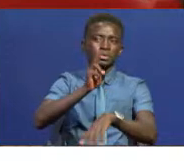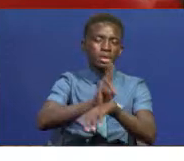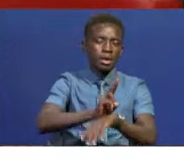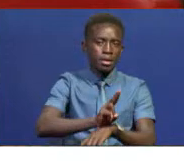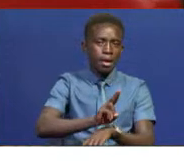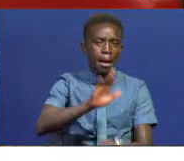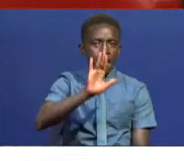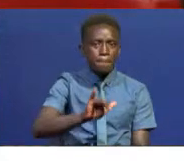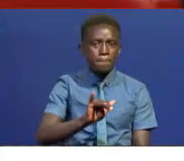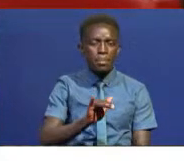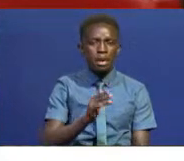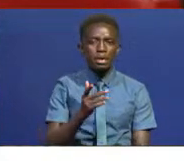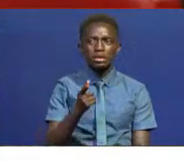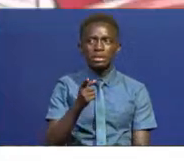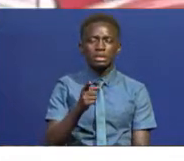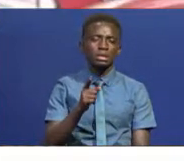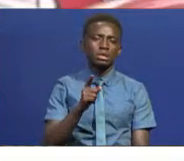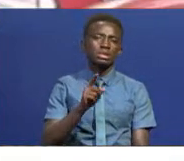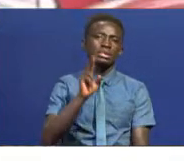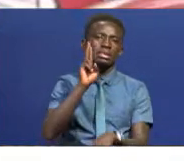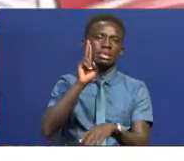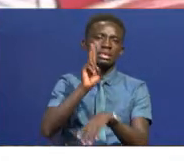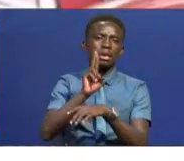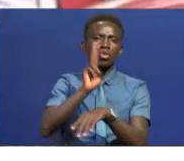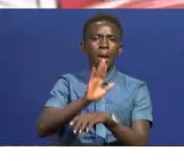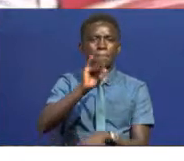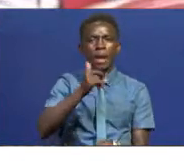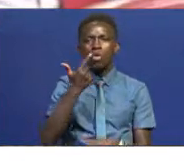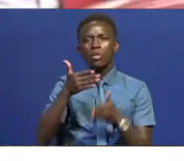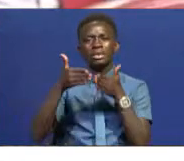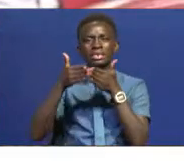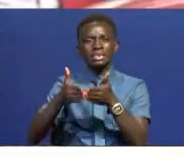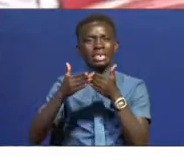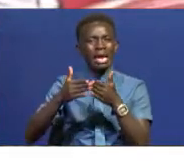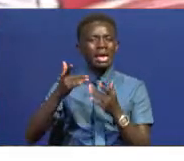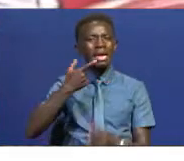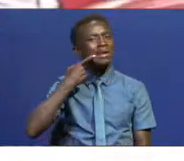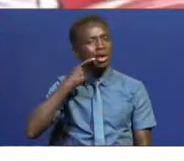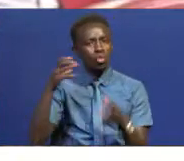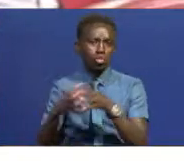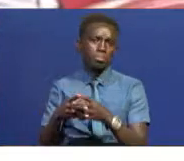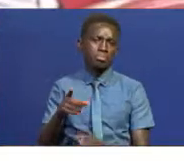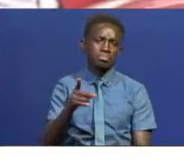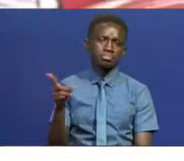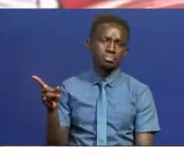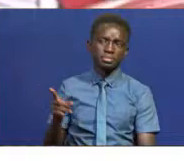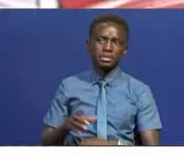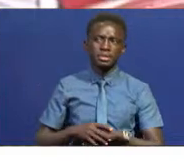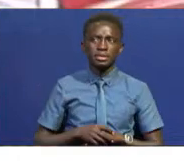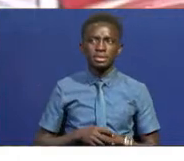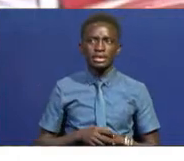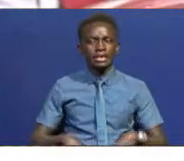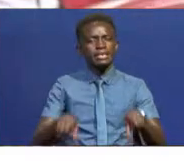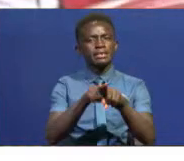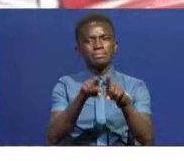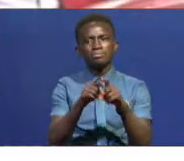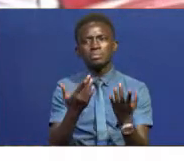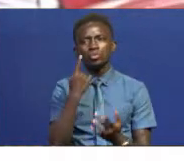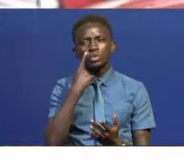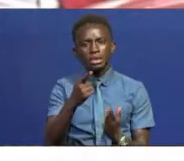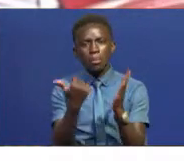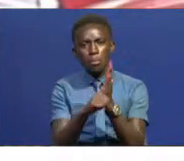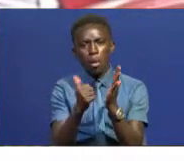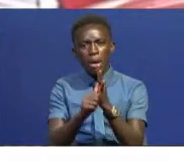by these sex perverts. Well, Speaker, when you hear situations such like the issue that is happening in